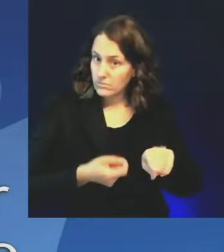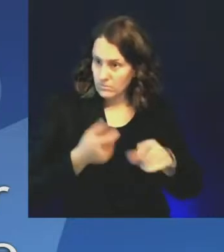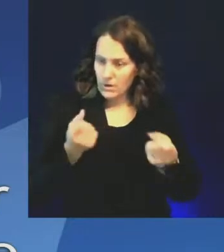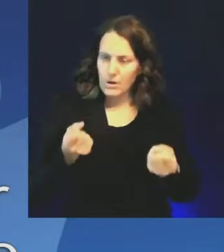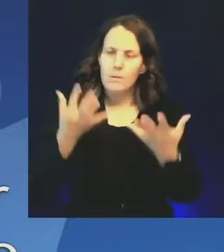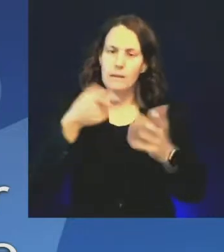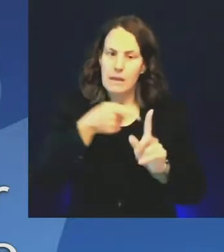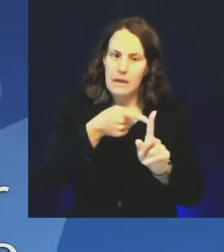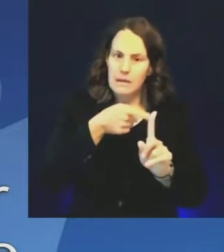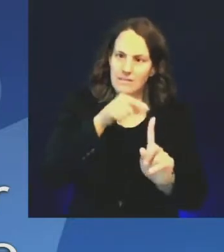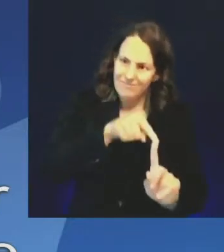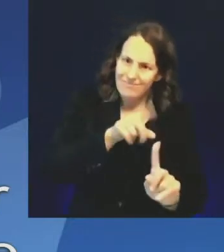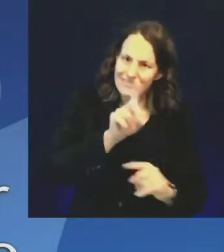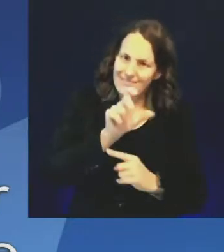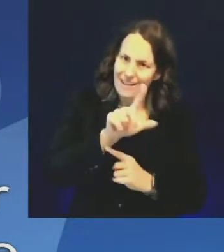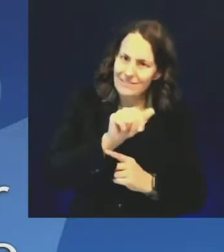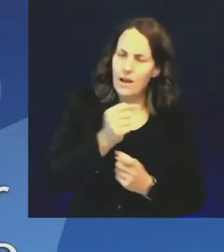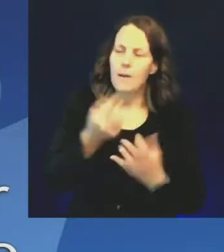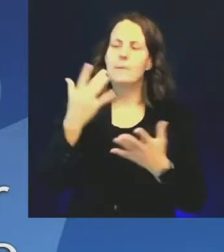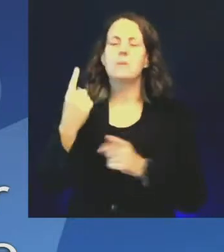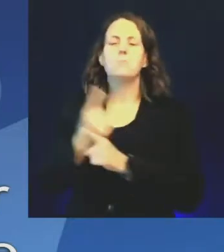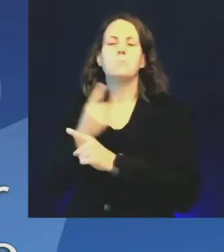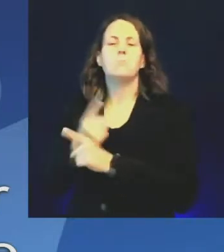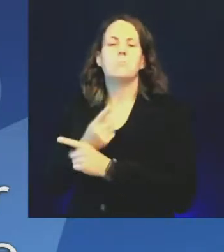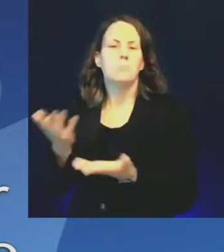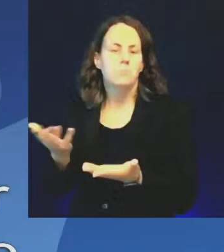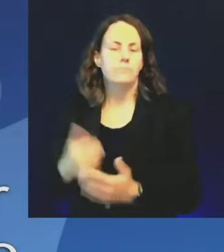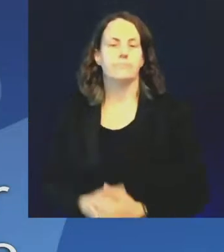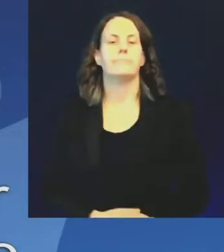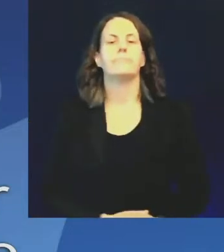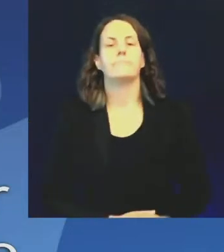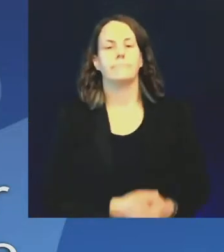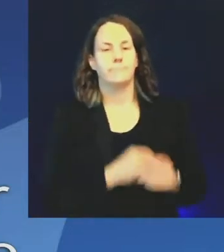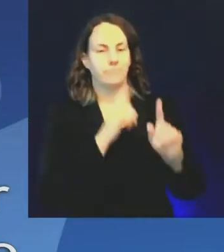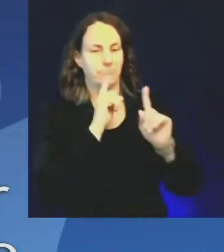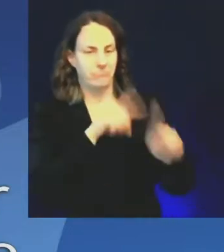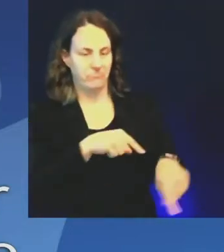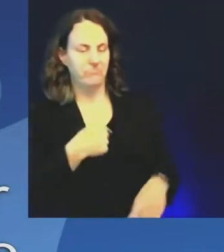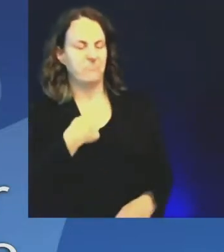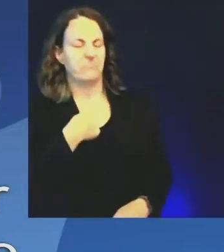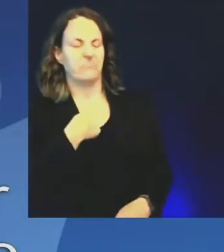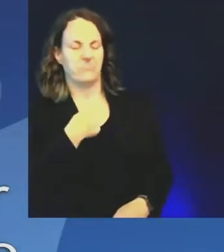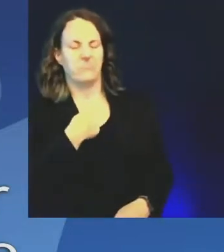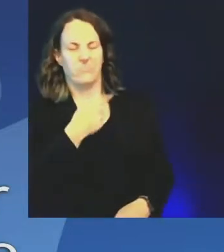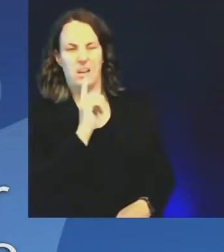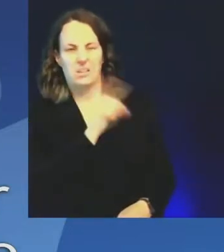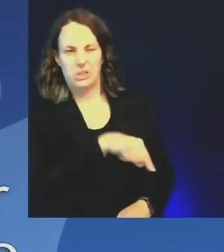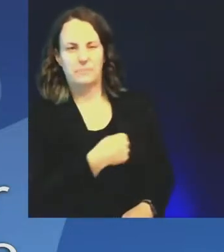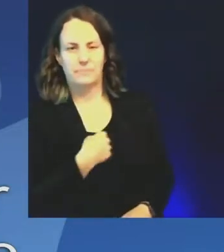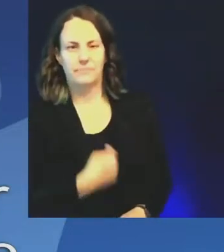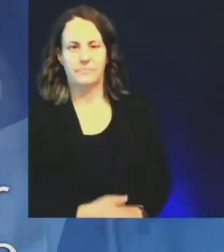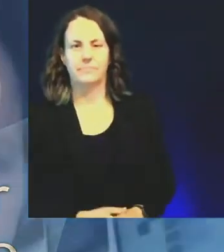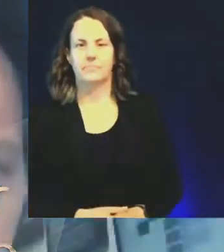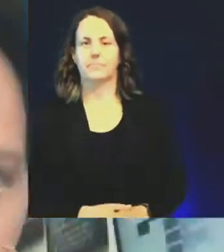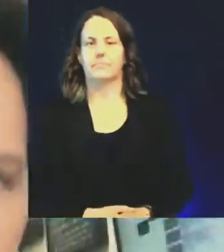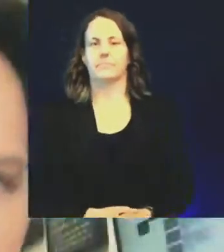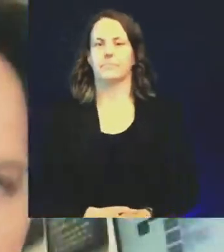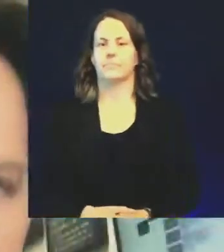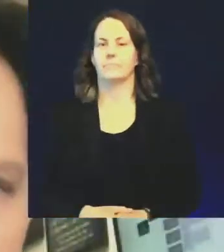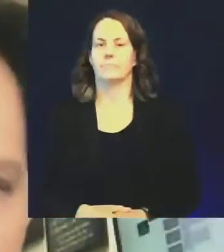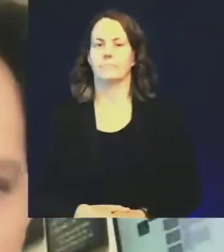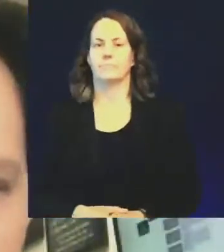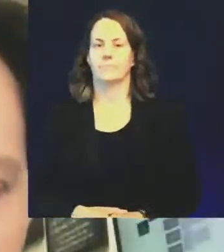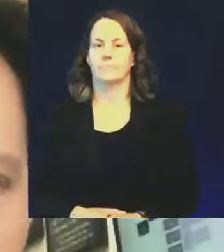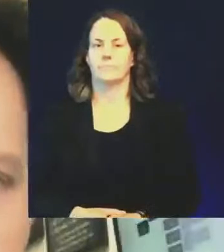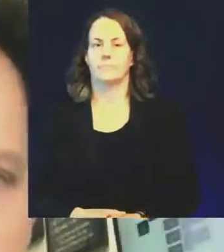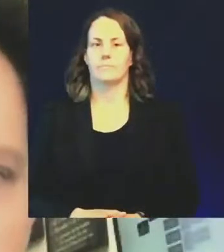that? Yeah. For the second part, we don't have real precise data on new cases, meaning the last week or two.